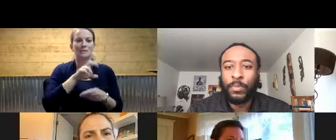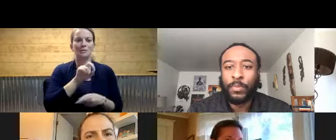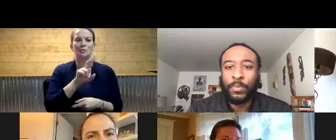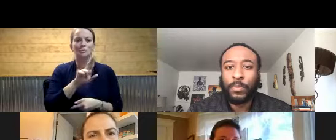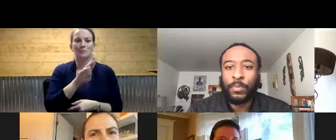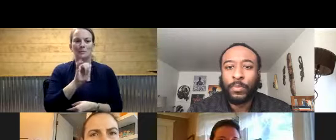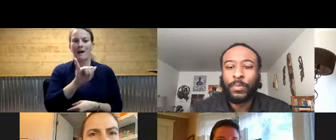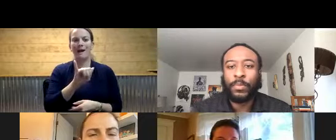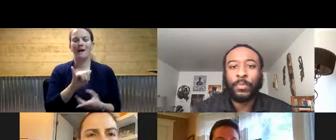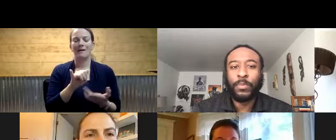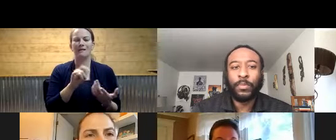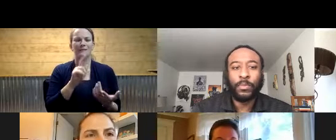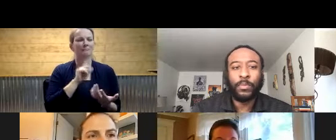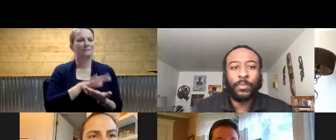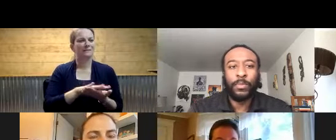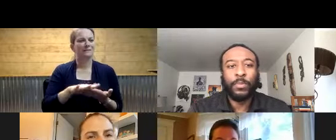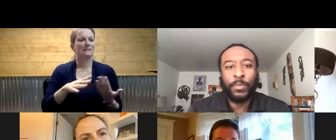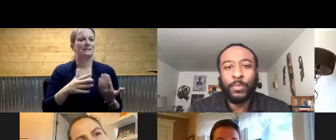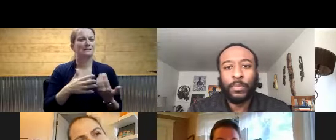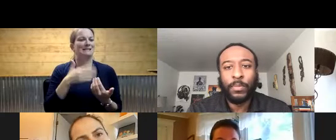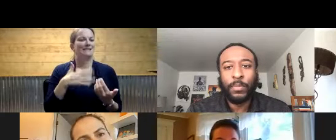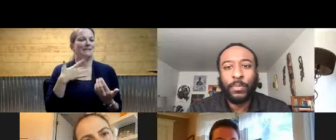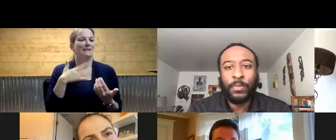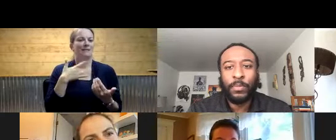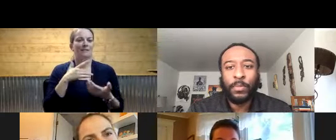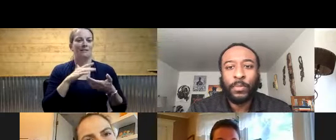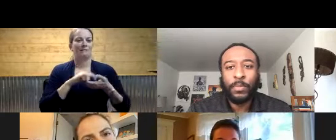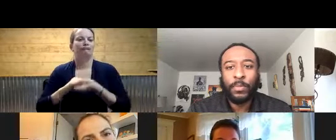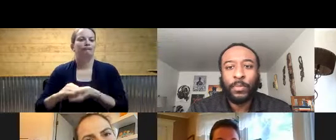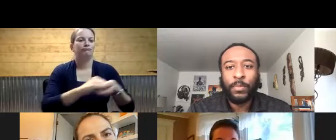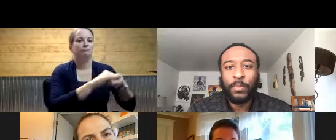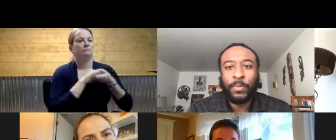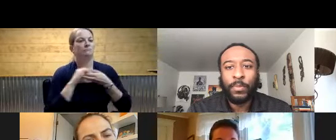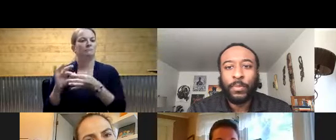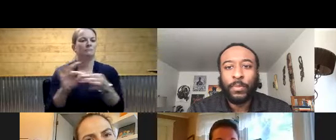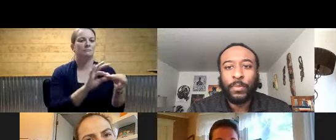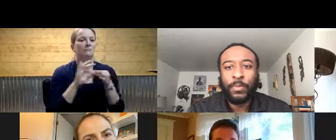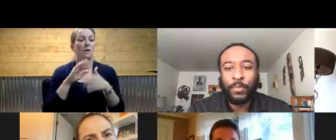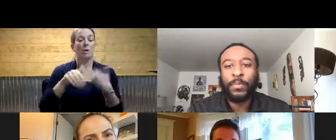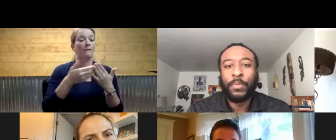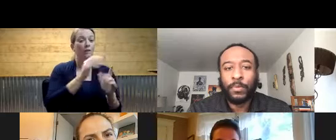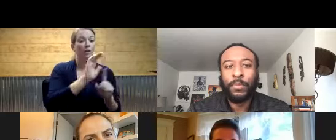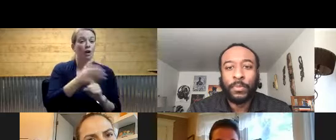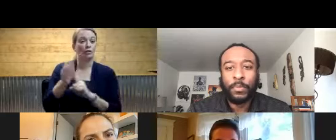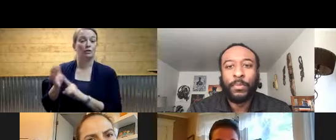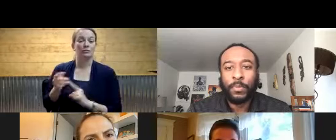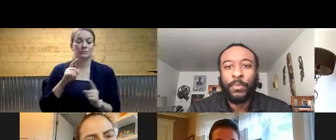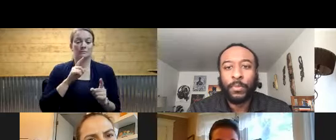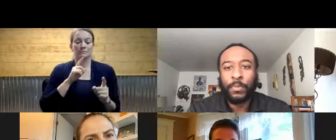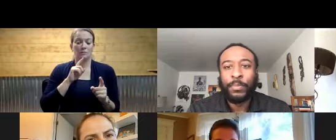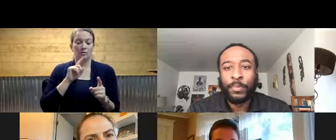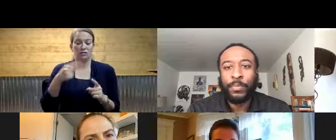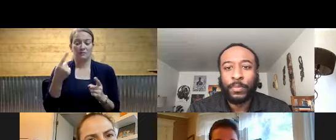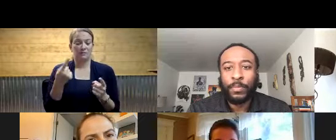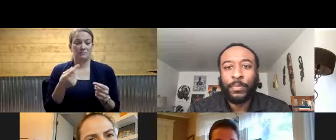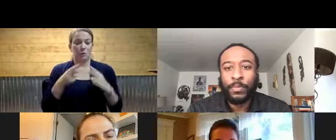just one, and all the cultures that you really interact with are just other human beings. So